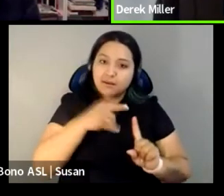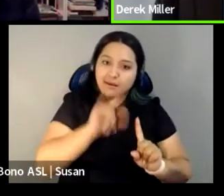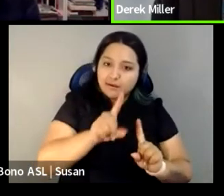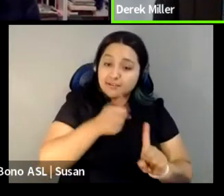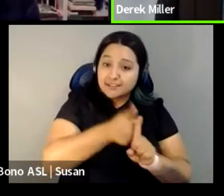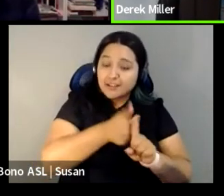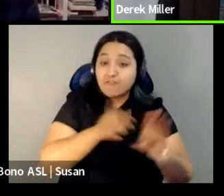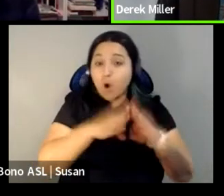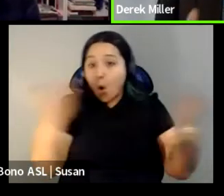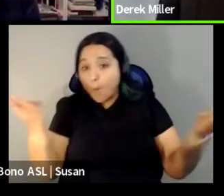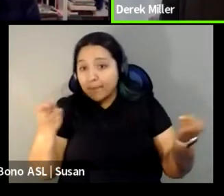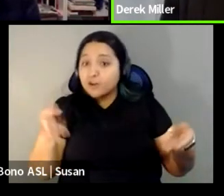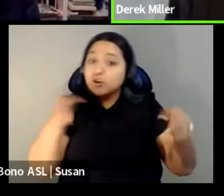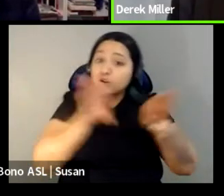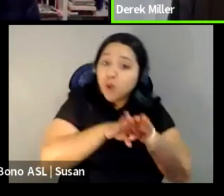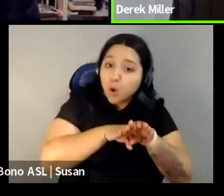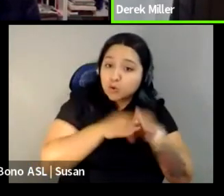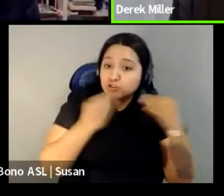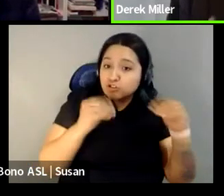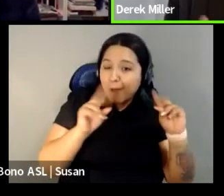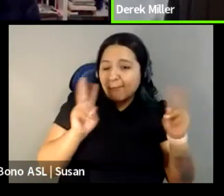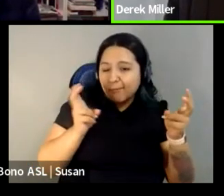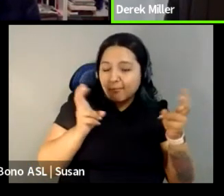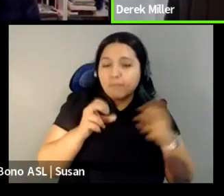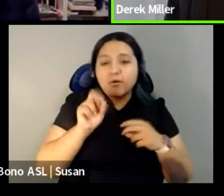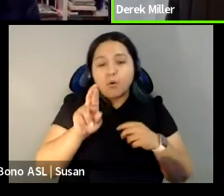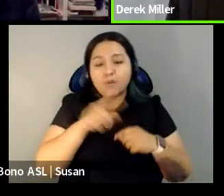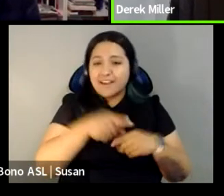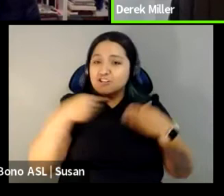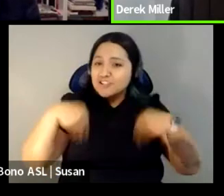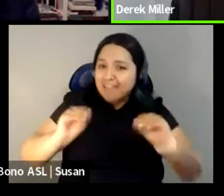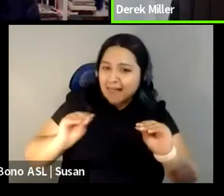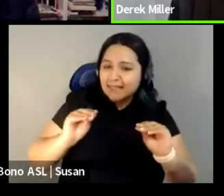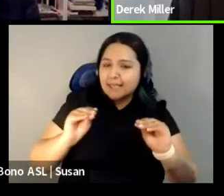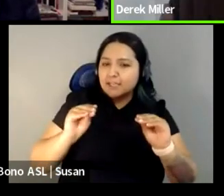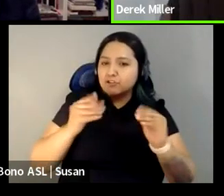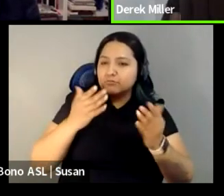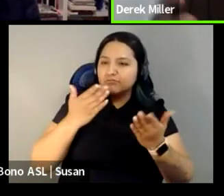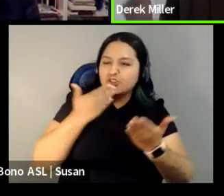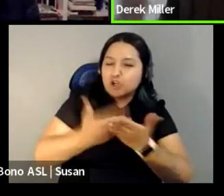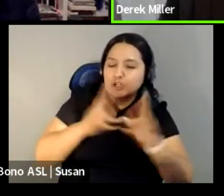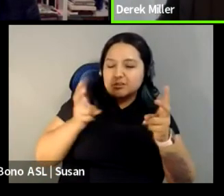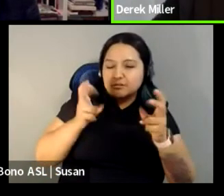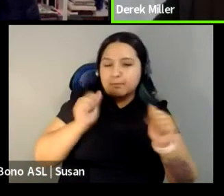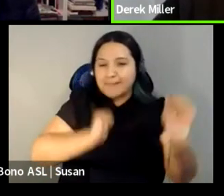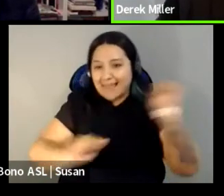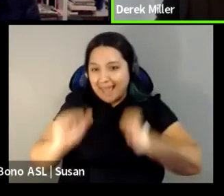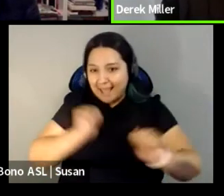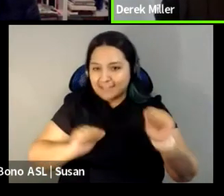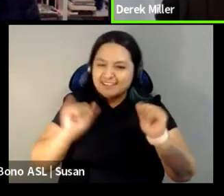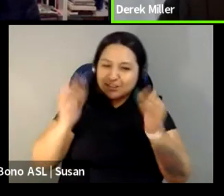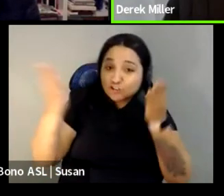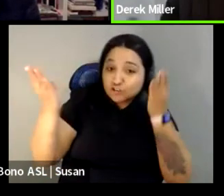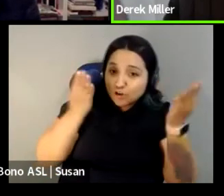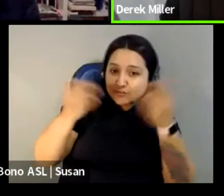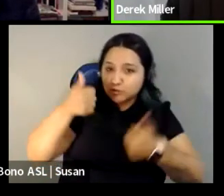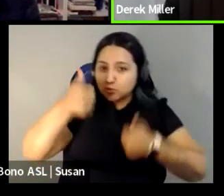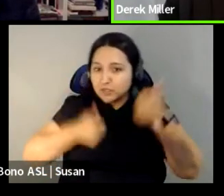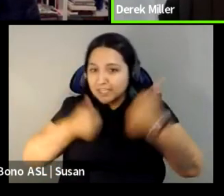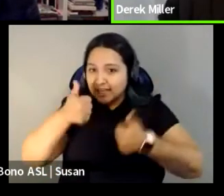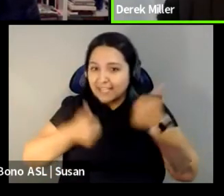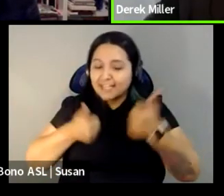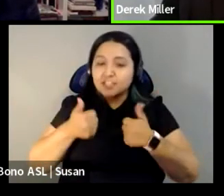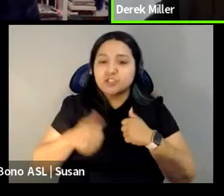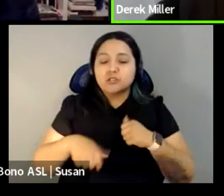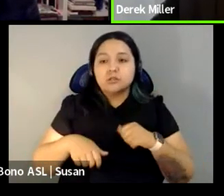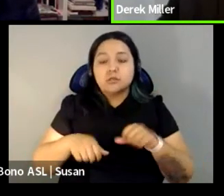about whether playwrights are selling goods, their plays, or their services, about whether there existed realistic alternatives to the guild that you could actually